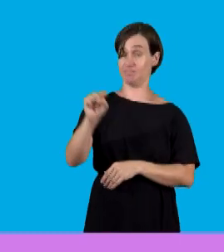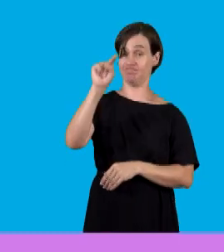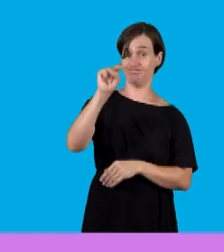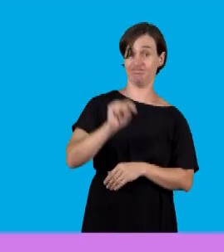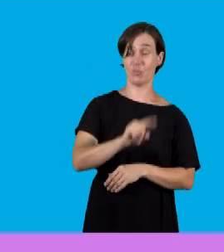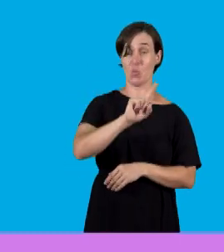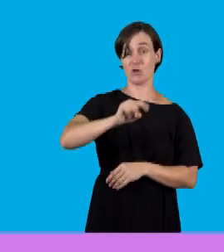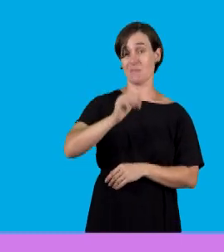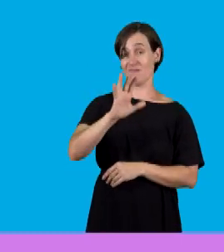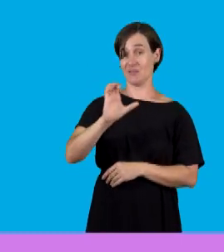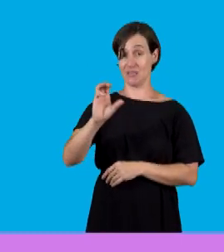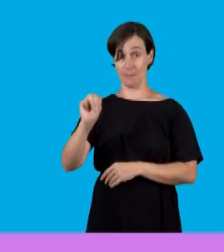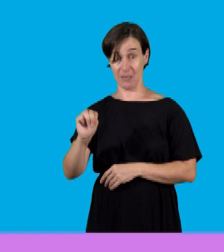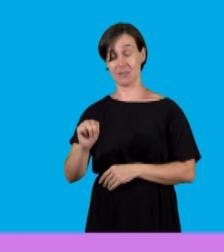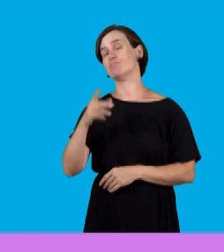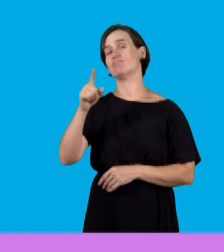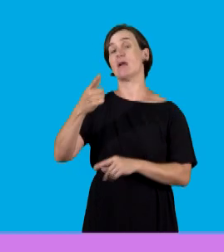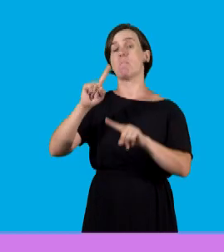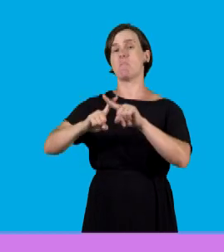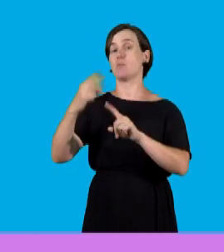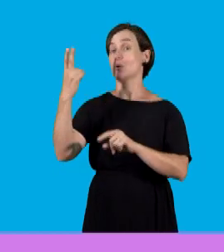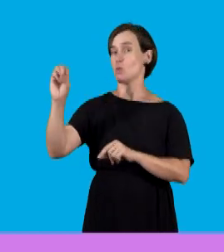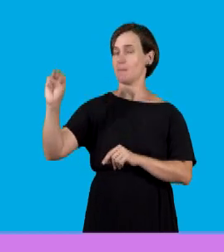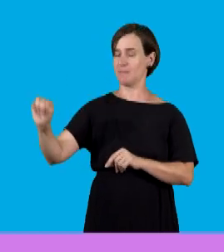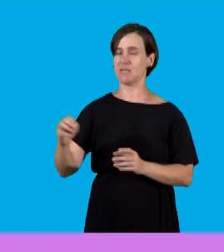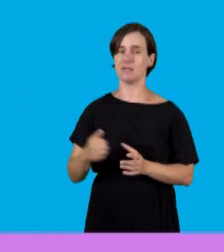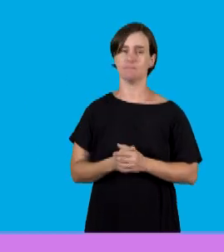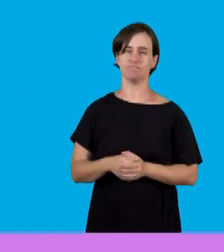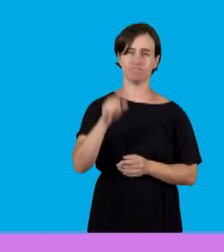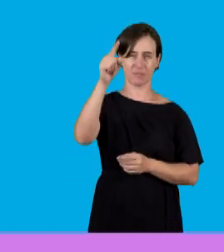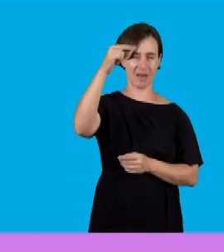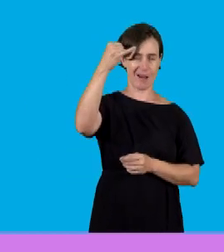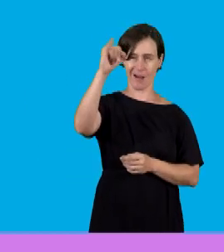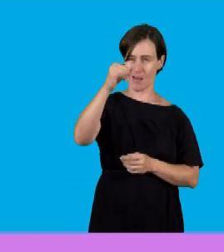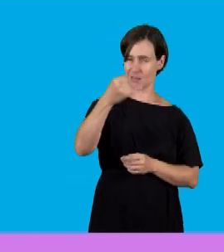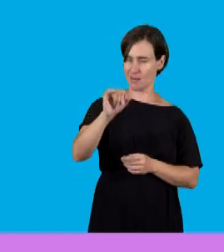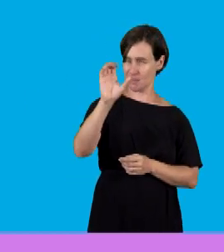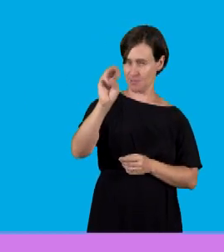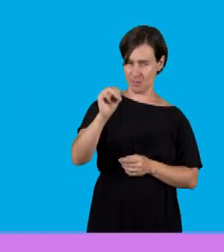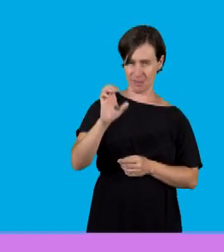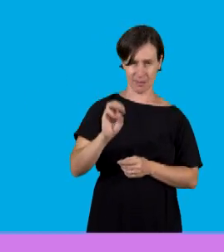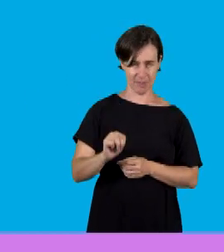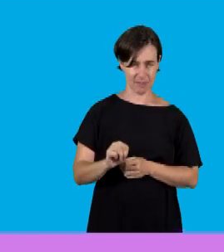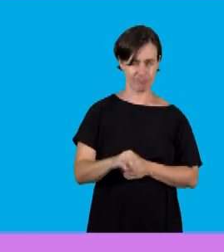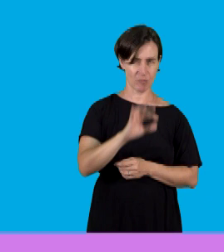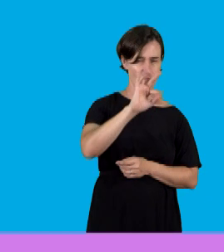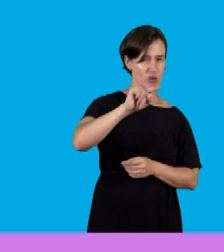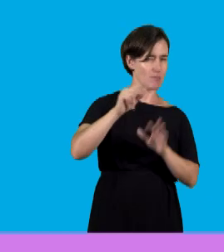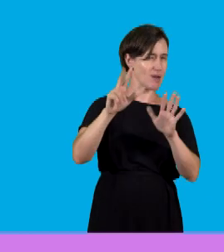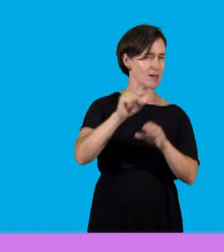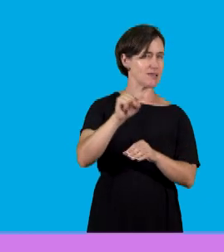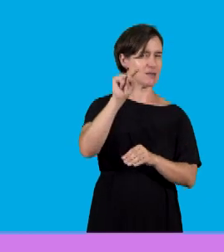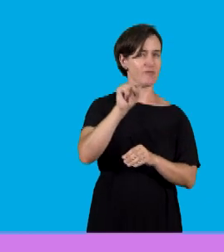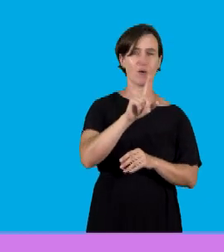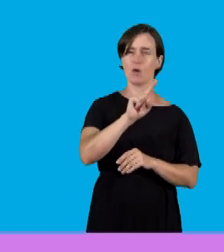centimeter multiplied by 20 meter. So centimeter and centimeter is going to cancel. What is 3.8 divided by